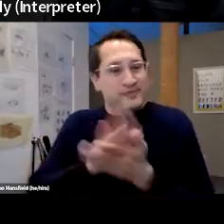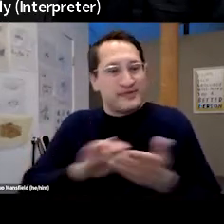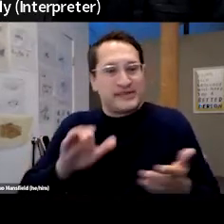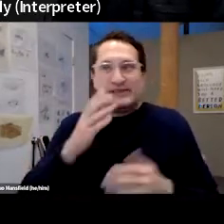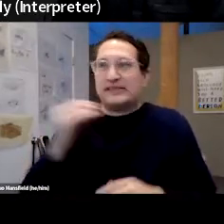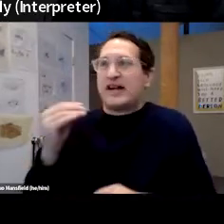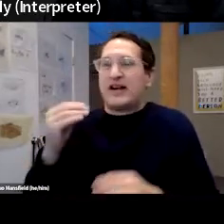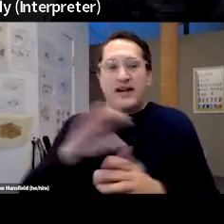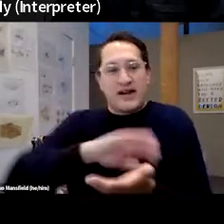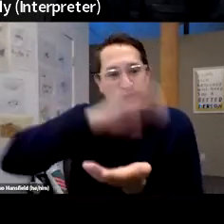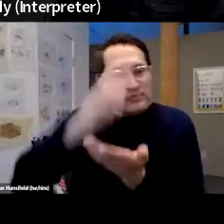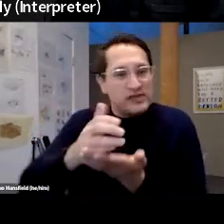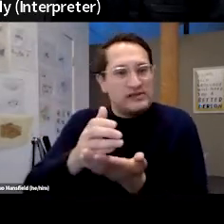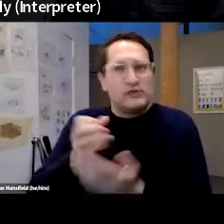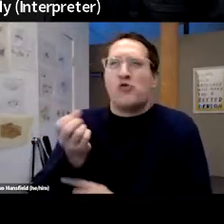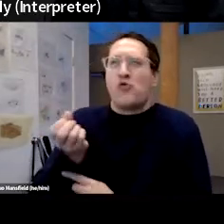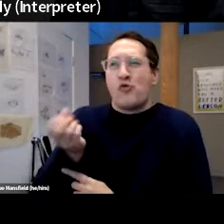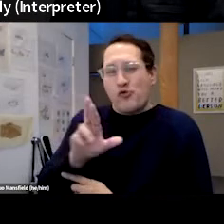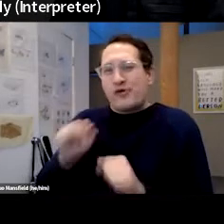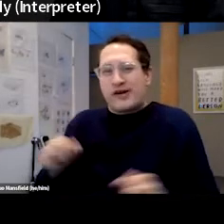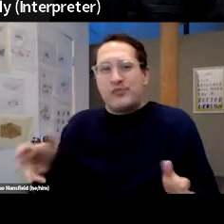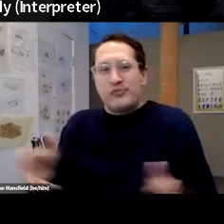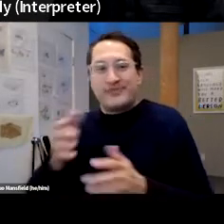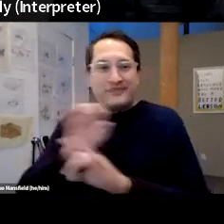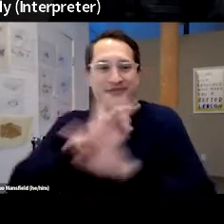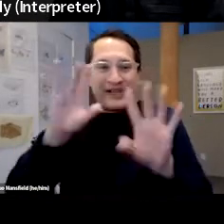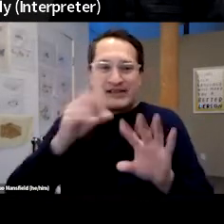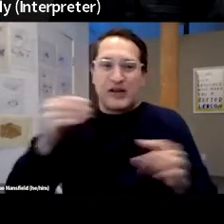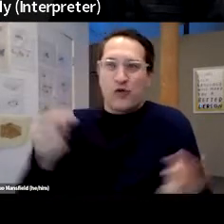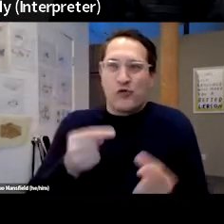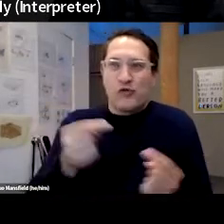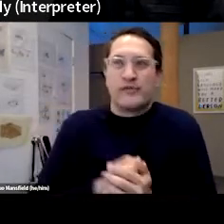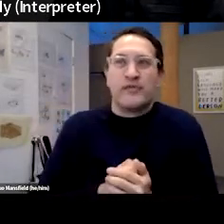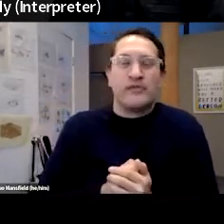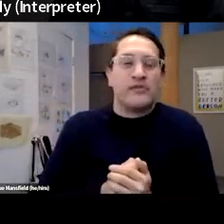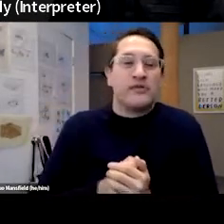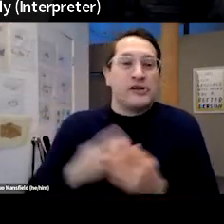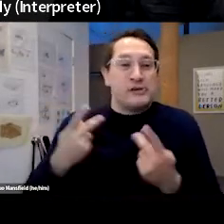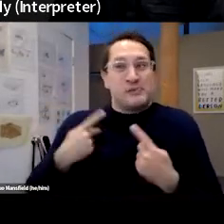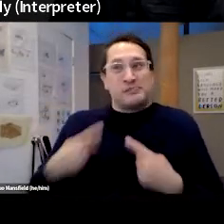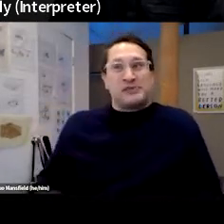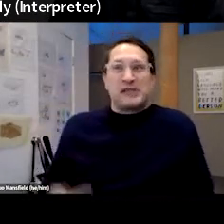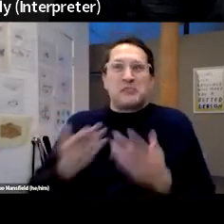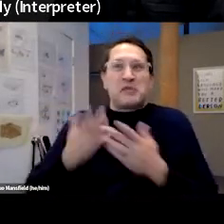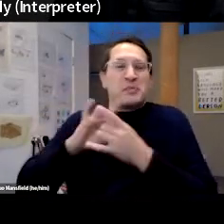either promote peace and abundance or can promote violence and harm.